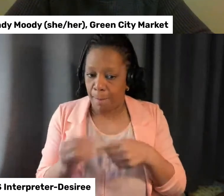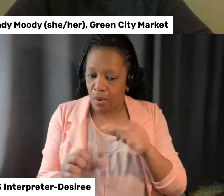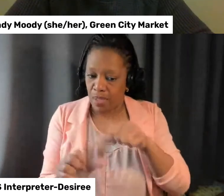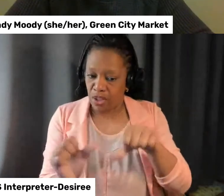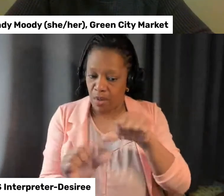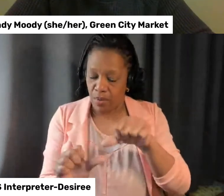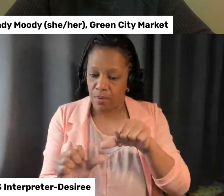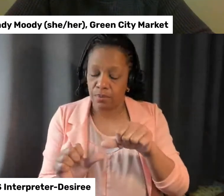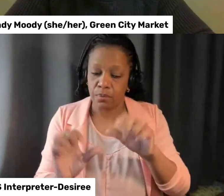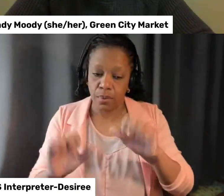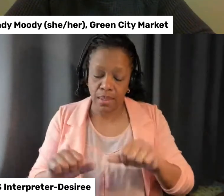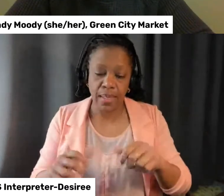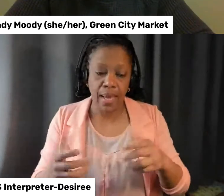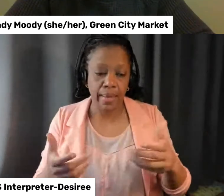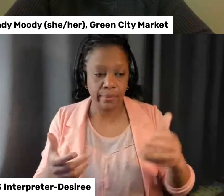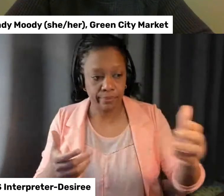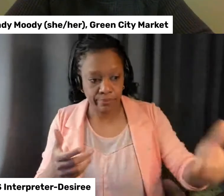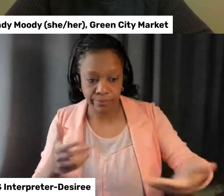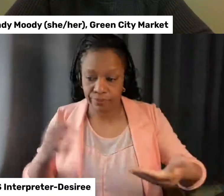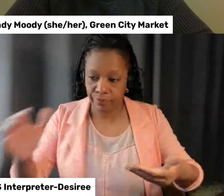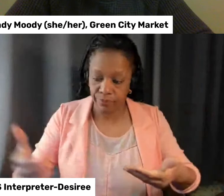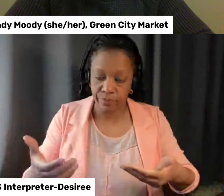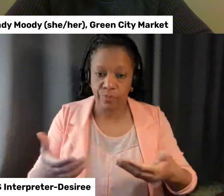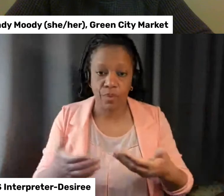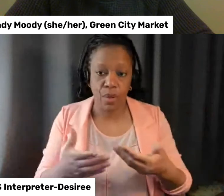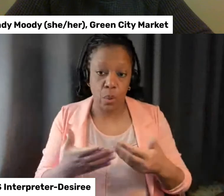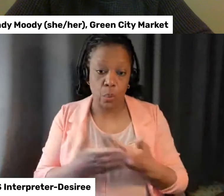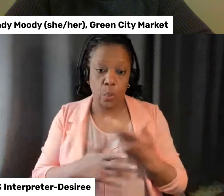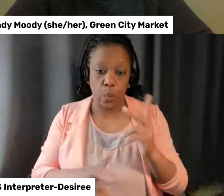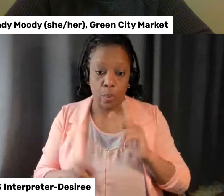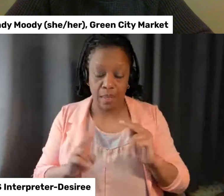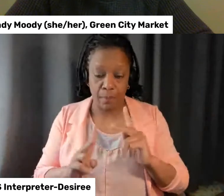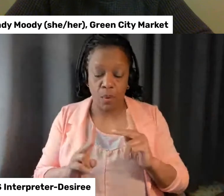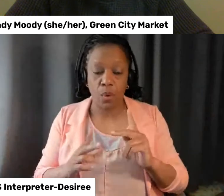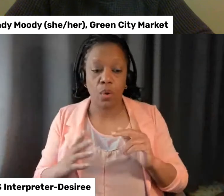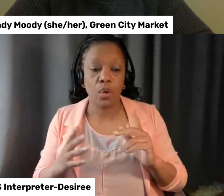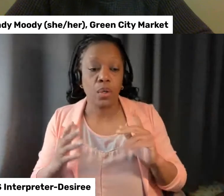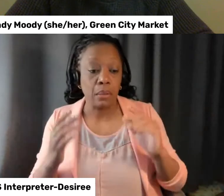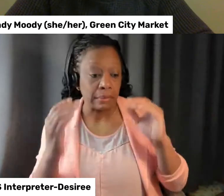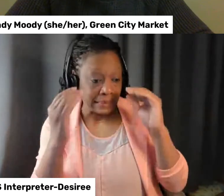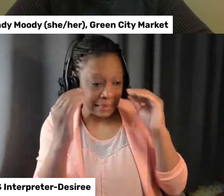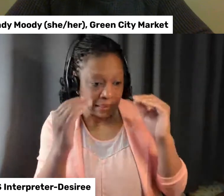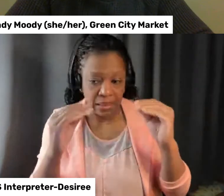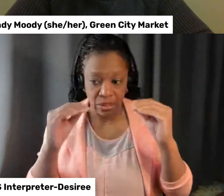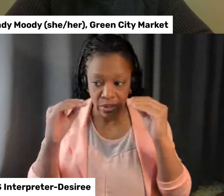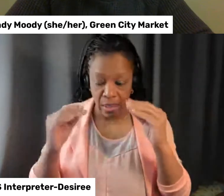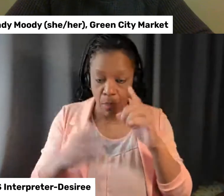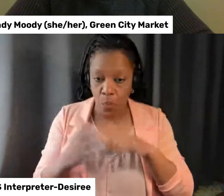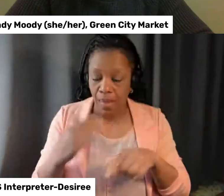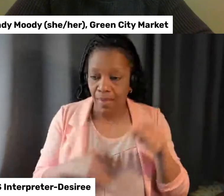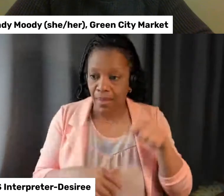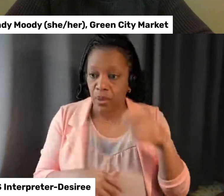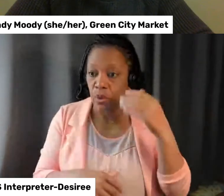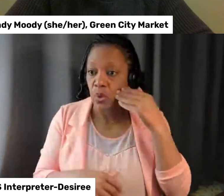them learn what they need to learn quickly and know that they're not hanging out on a thread by